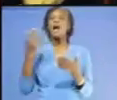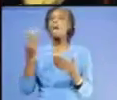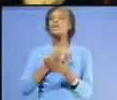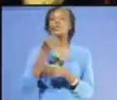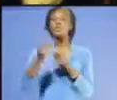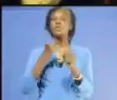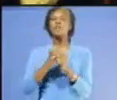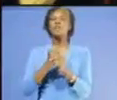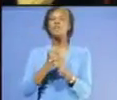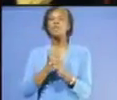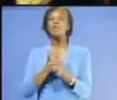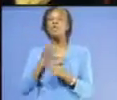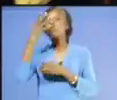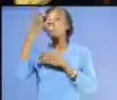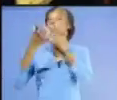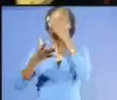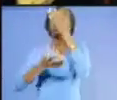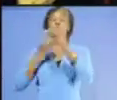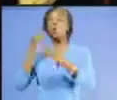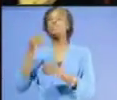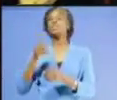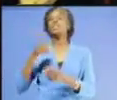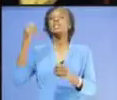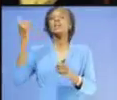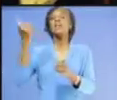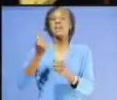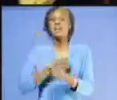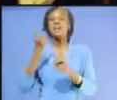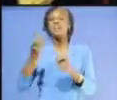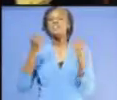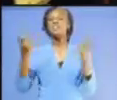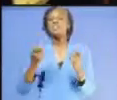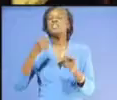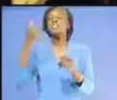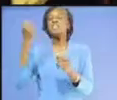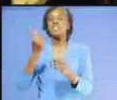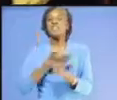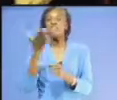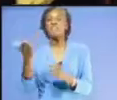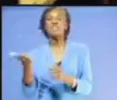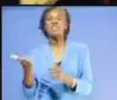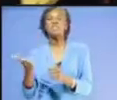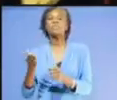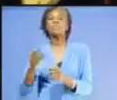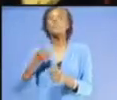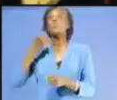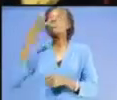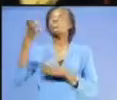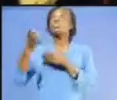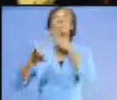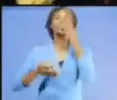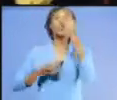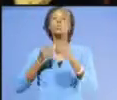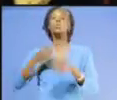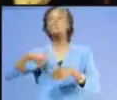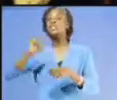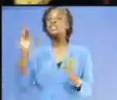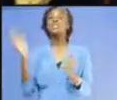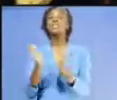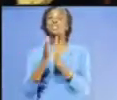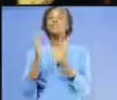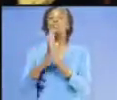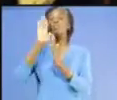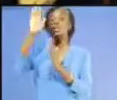every besetting sin and every traumatic transgression. We shout in the face of whatever the